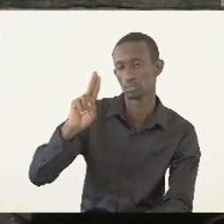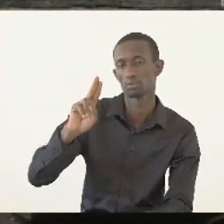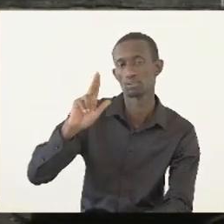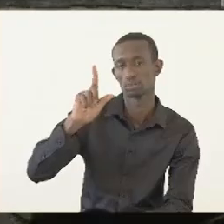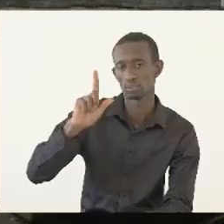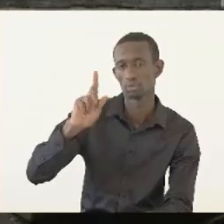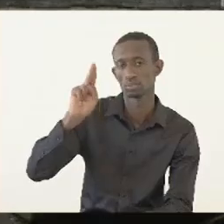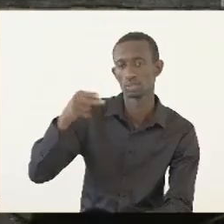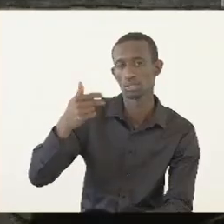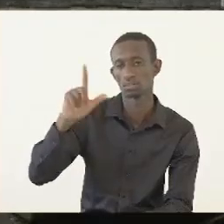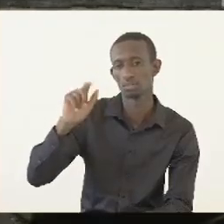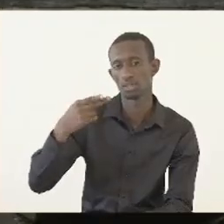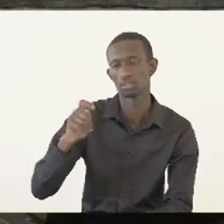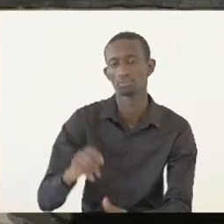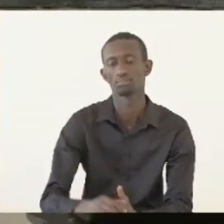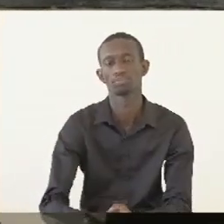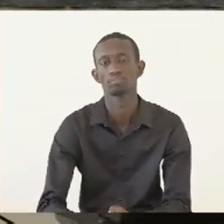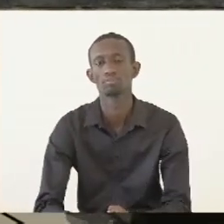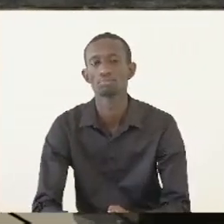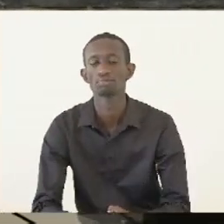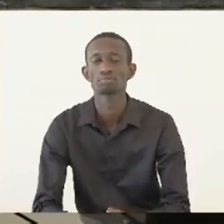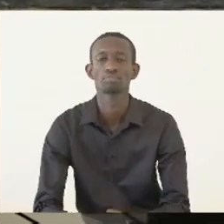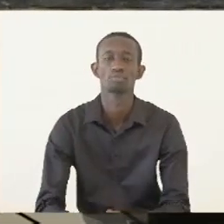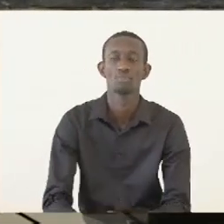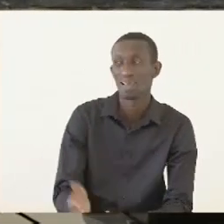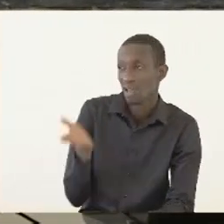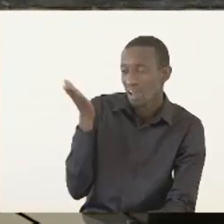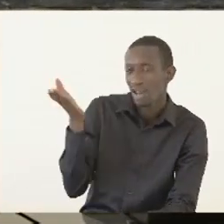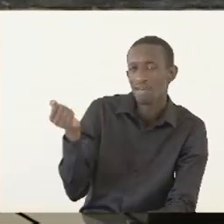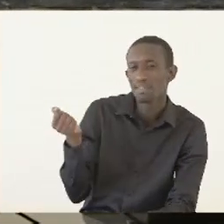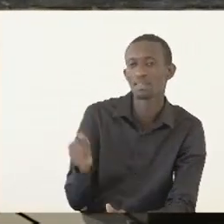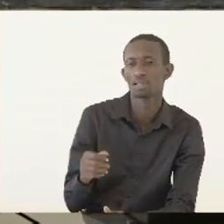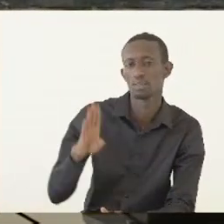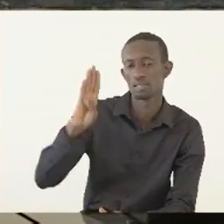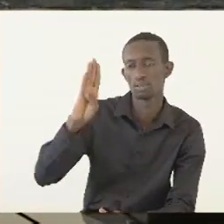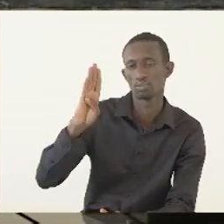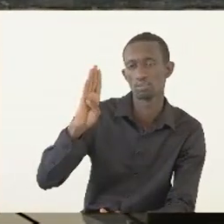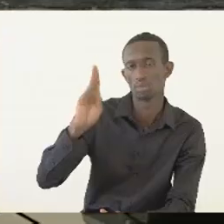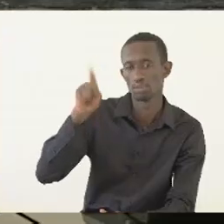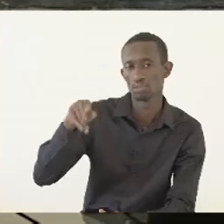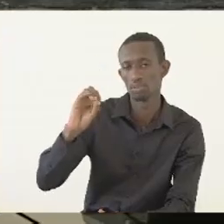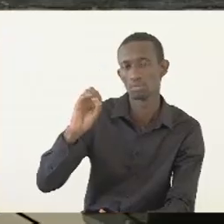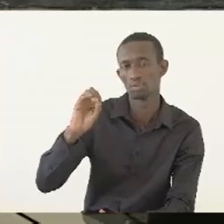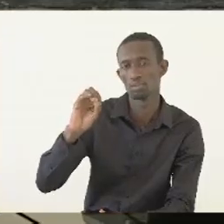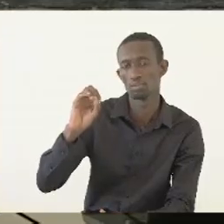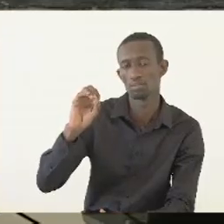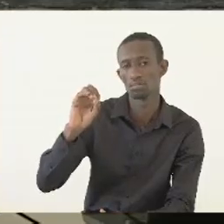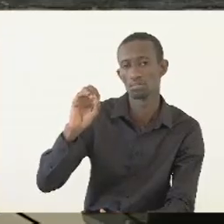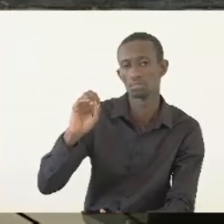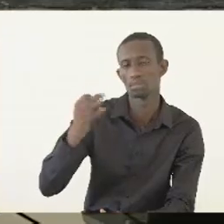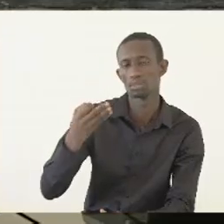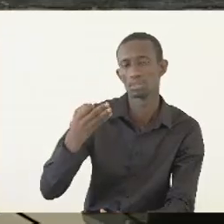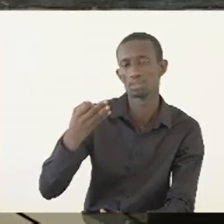It's just for a revision. And here we have PO3 3 negative. What will be the